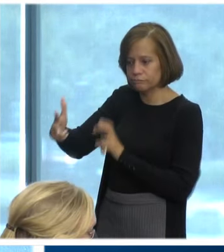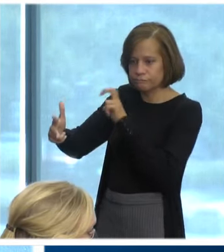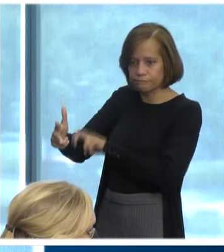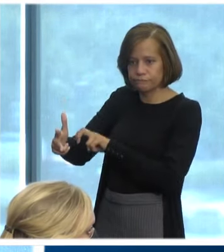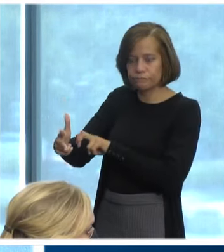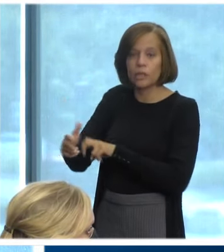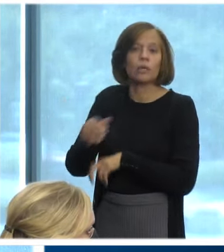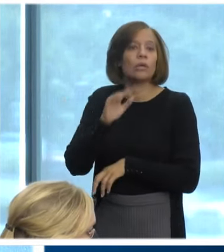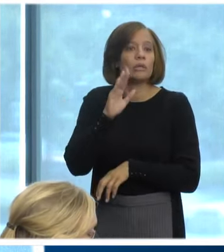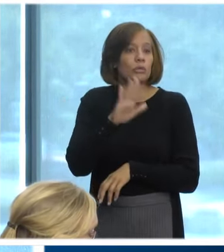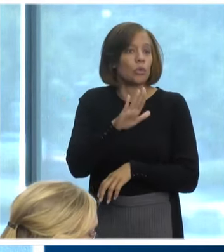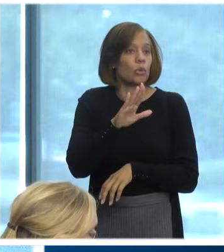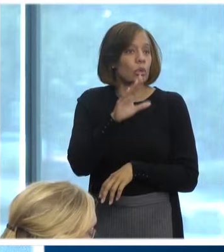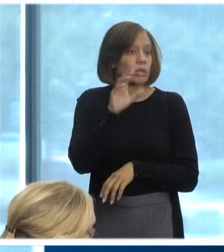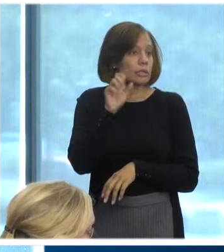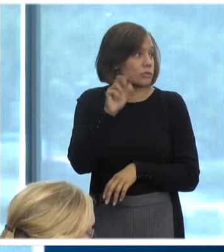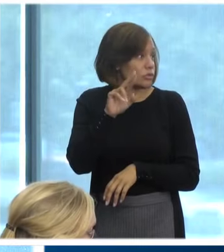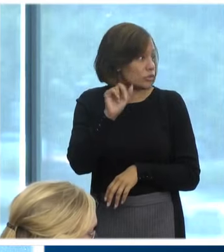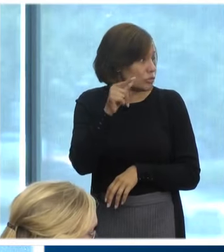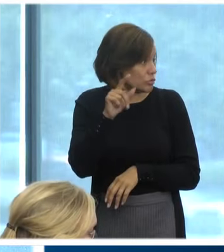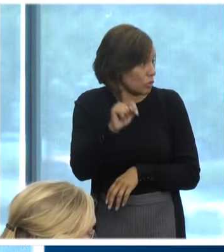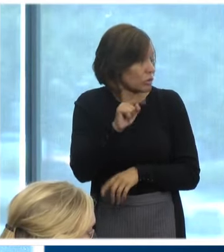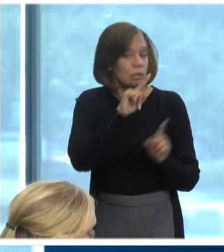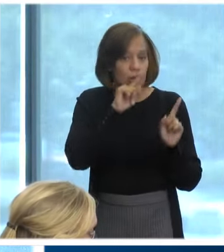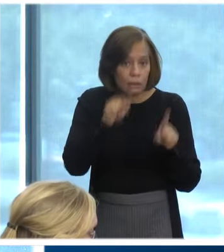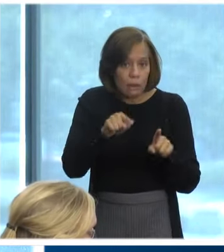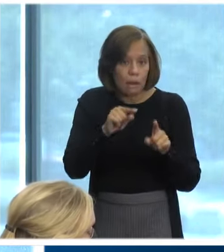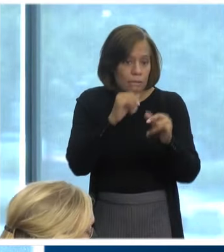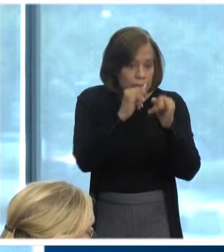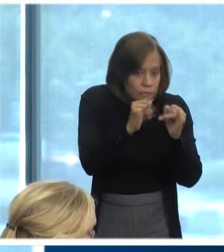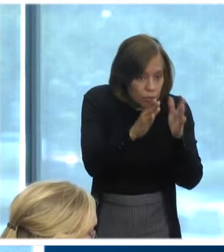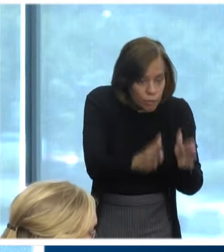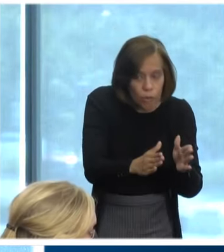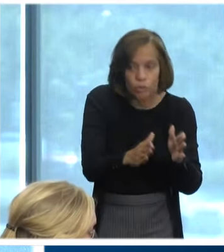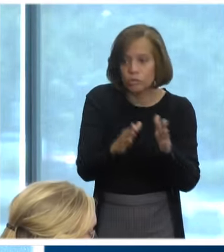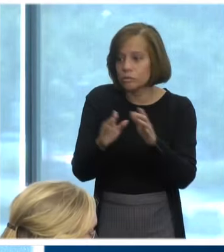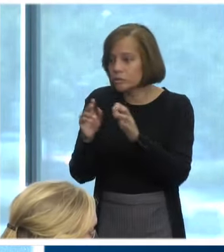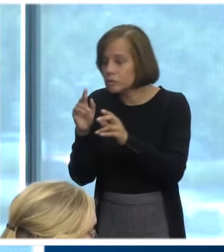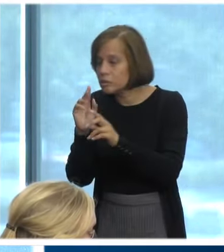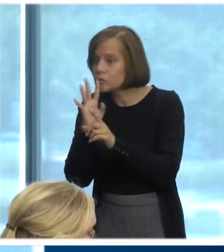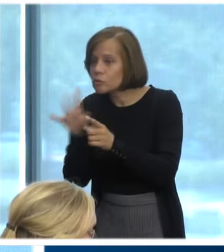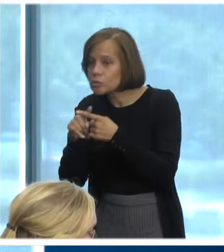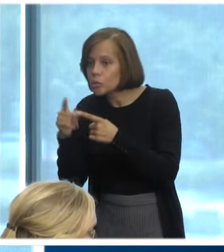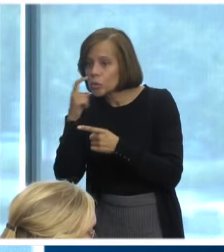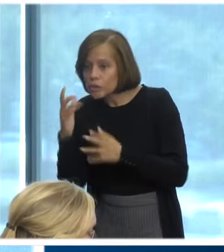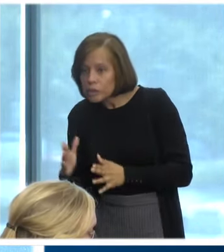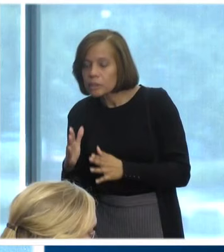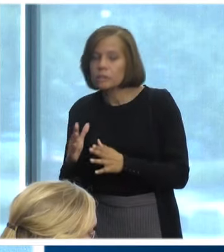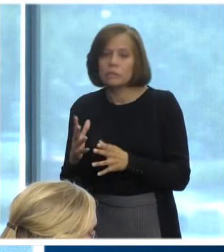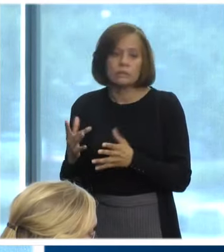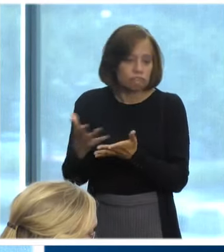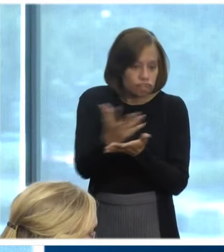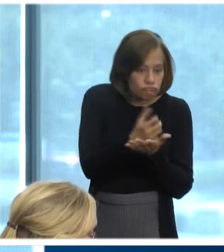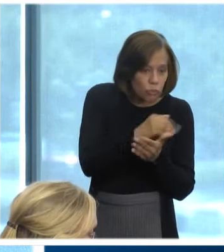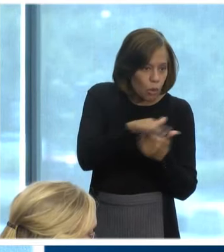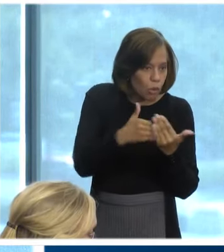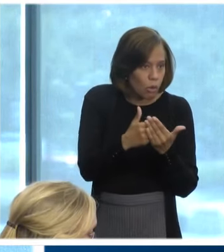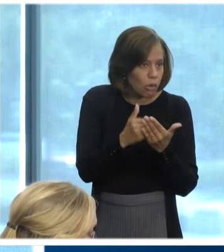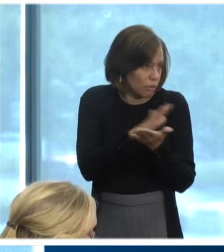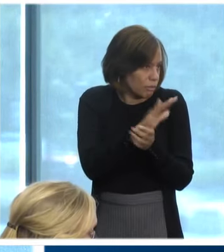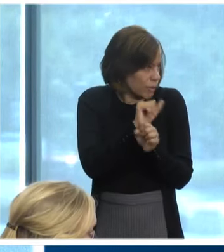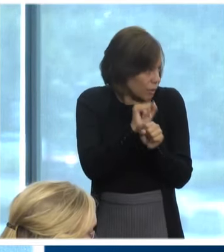interviews the person, talks to the officer, talks to witnesses, gathers all the evidence and the documents. That's how things typically run.